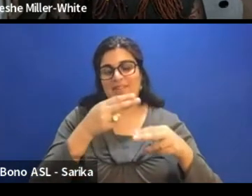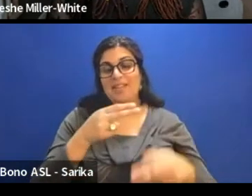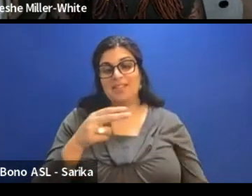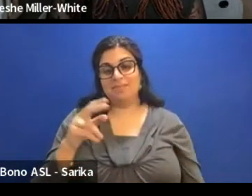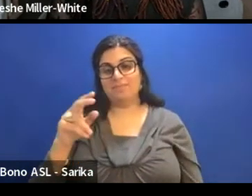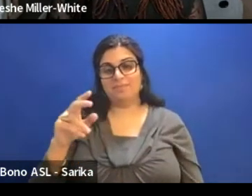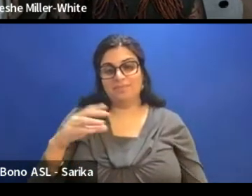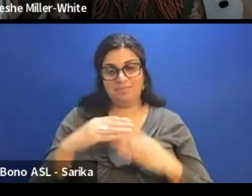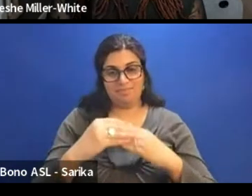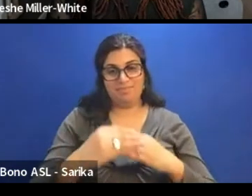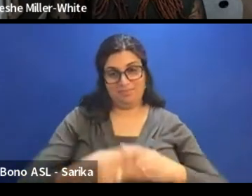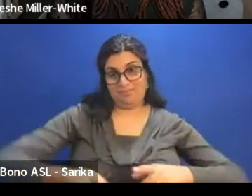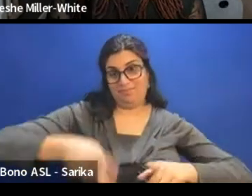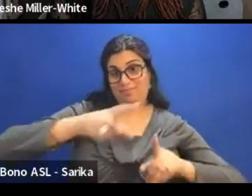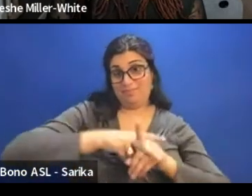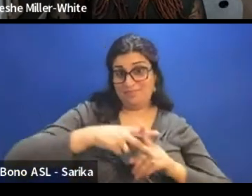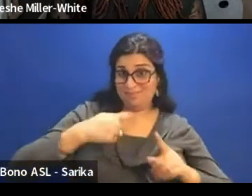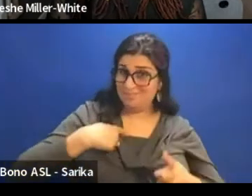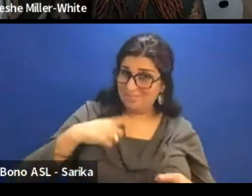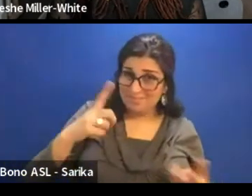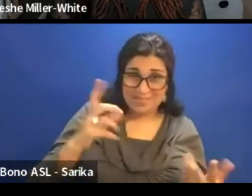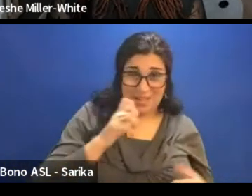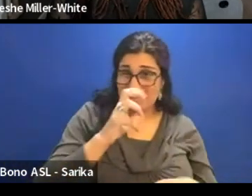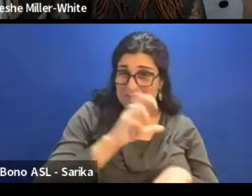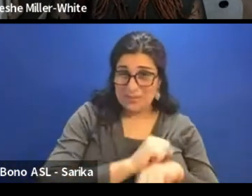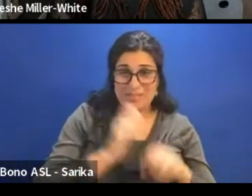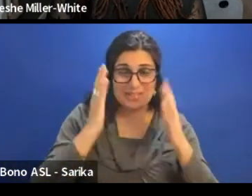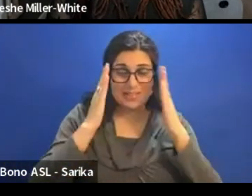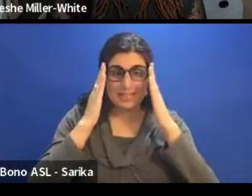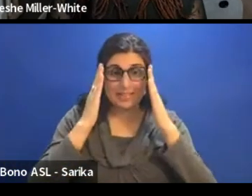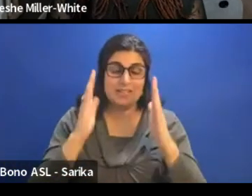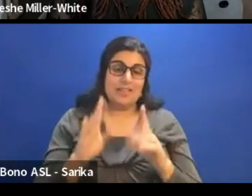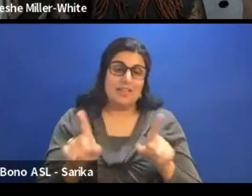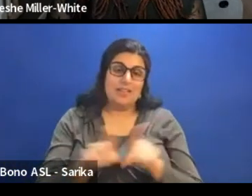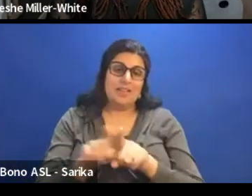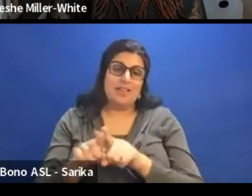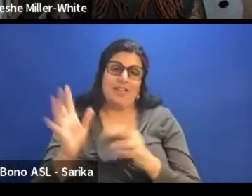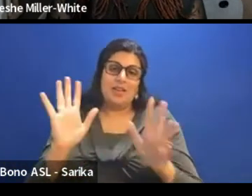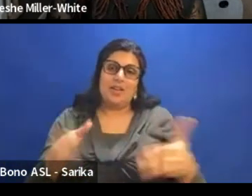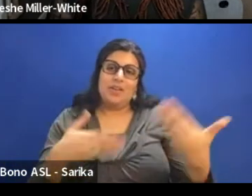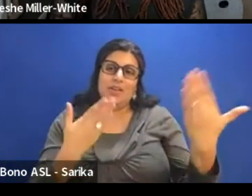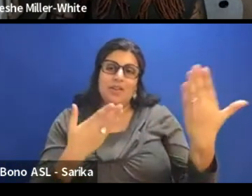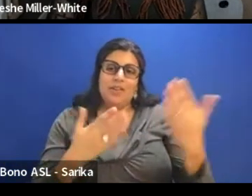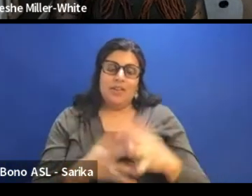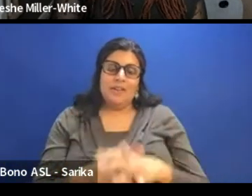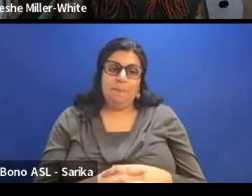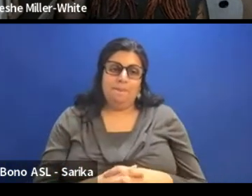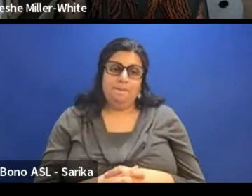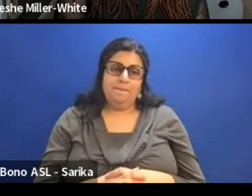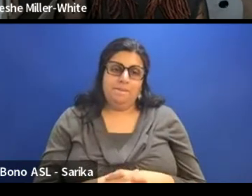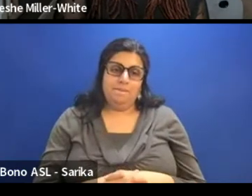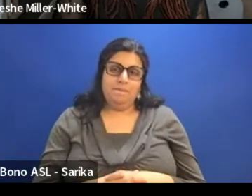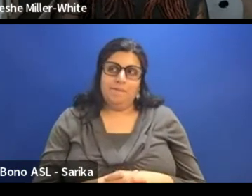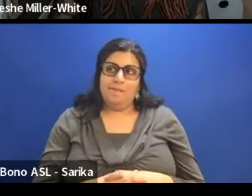as someone who, and it was something that I also wanted to bring up, is that, you know,